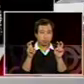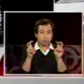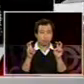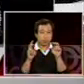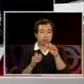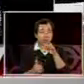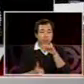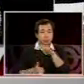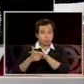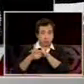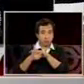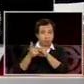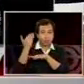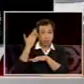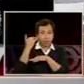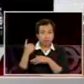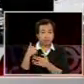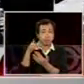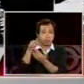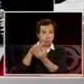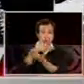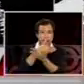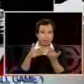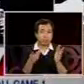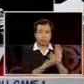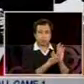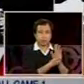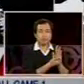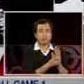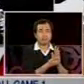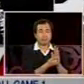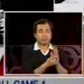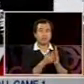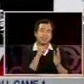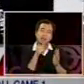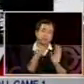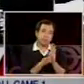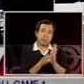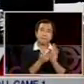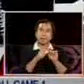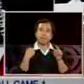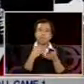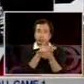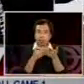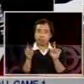objections to how certain evidence, or that, no, not evidence, but certain paper as attached to